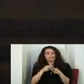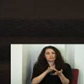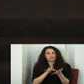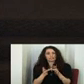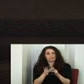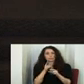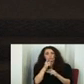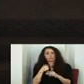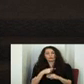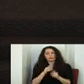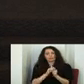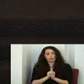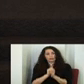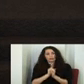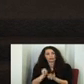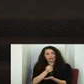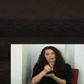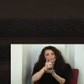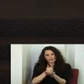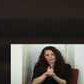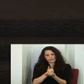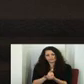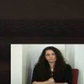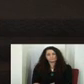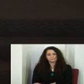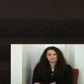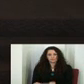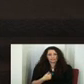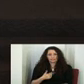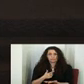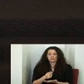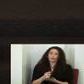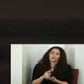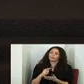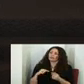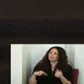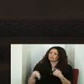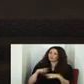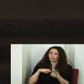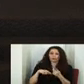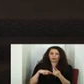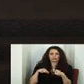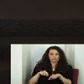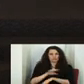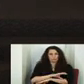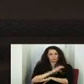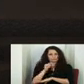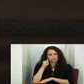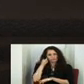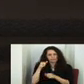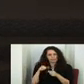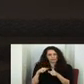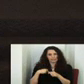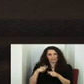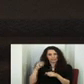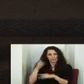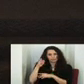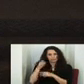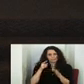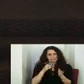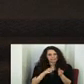pray. Amen. So those of you who were around at Christmas would have remembered that I did a sermon